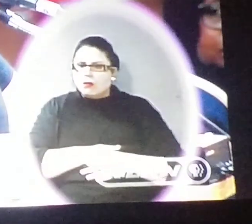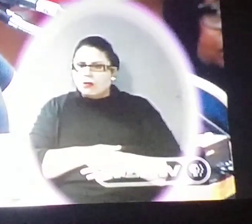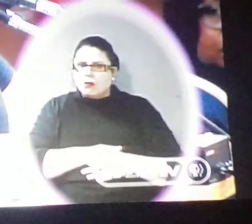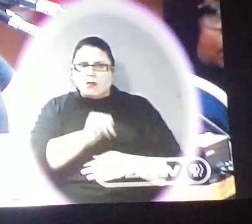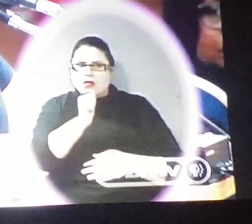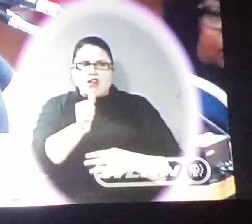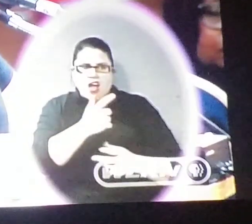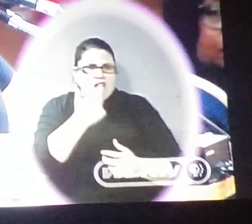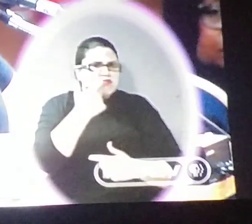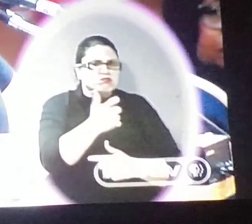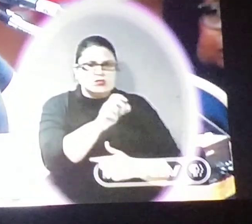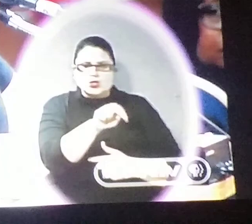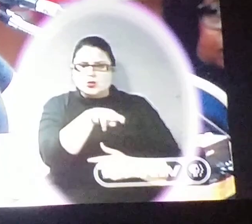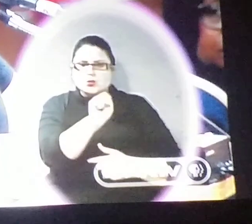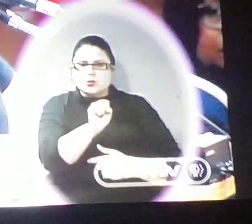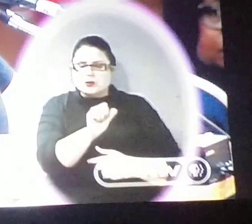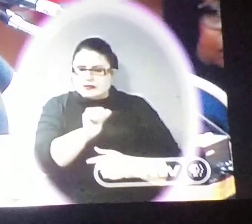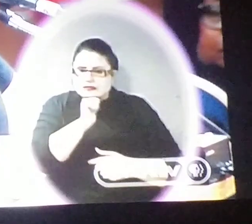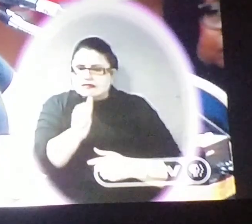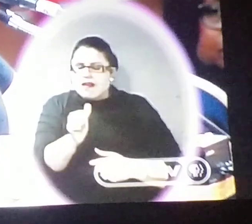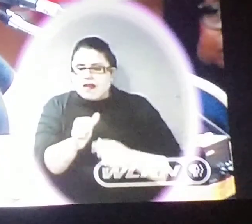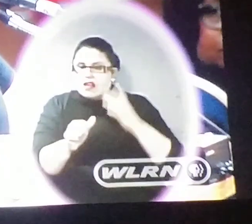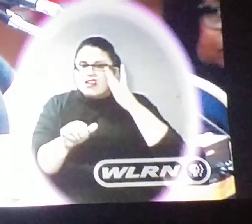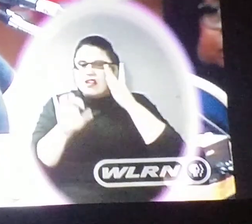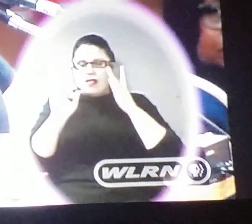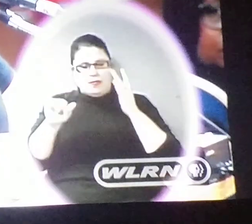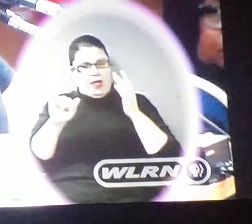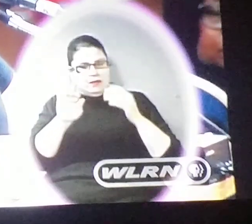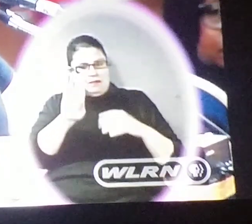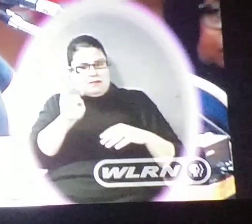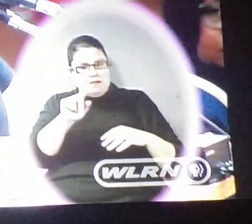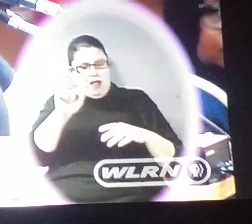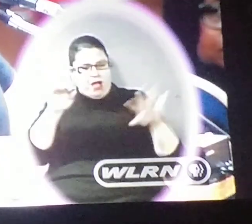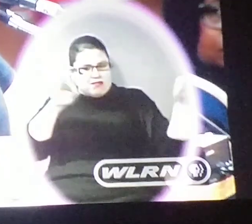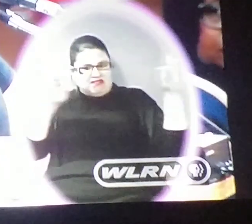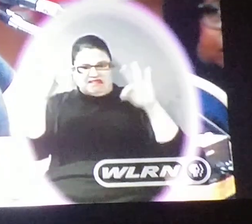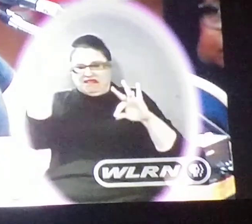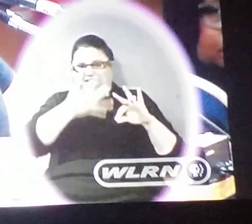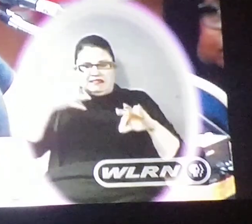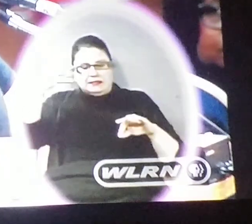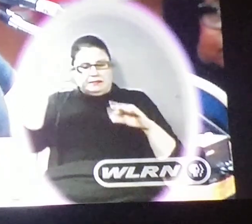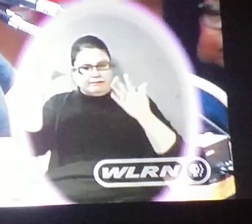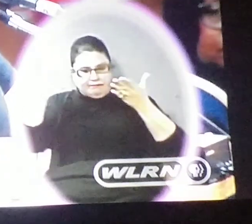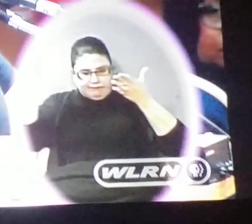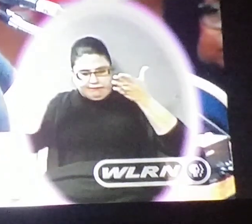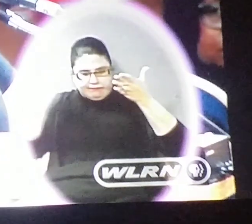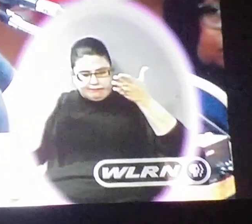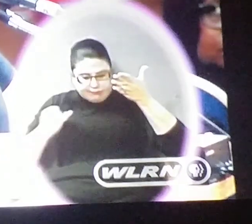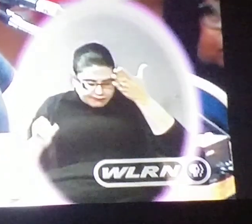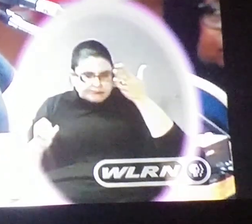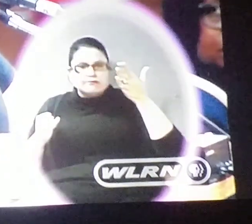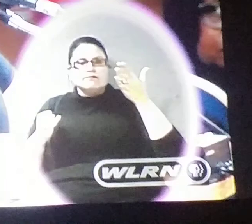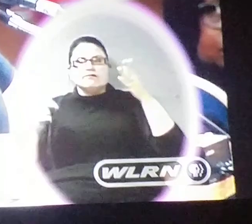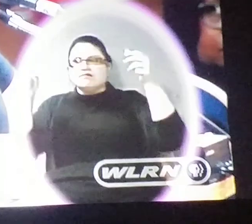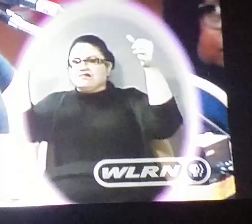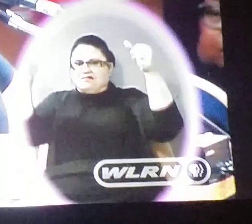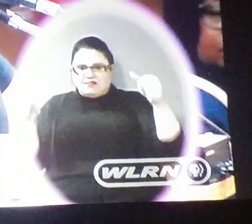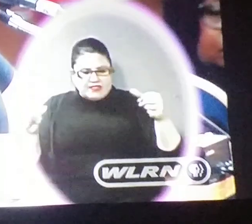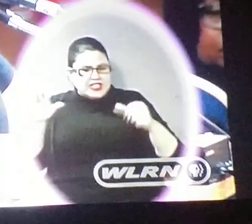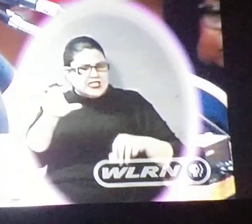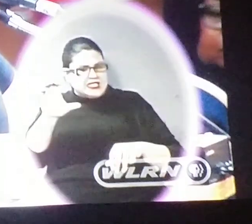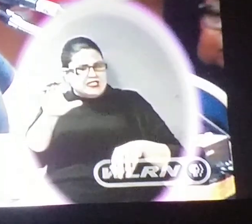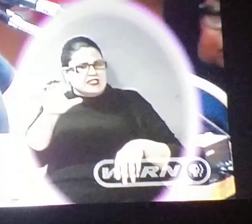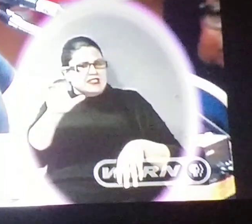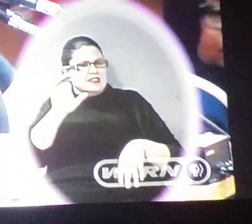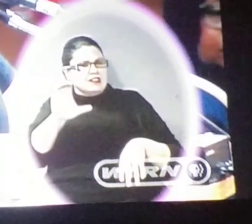media. This artistic rendering of the person Bella describes as her attacker was created by a sketch artist from the Criminal